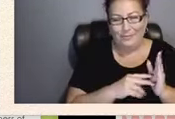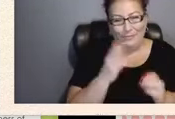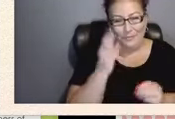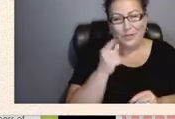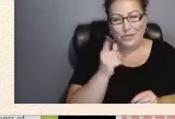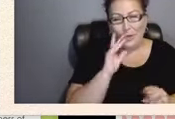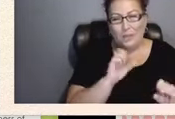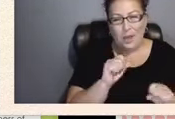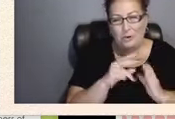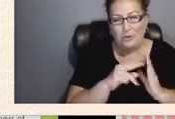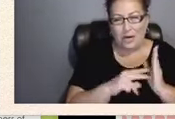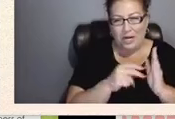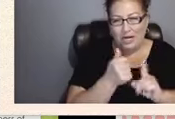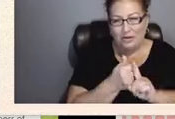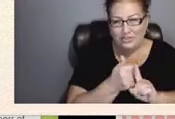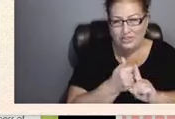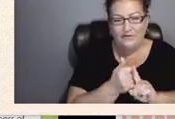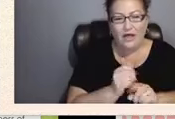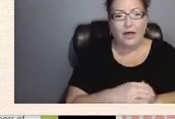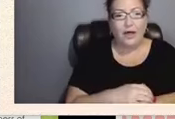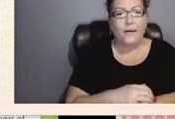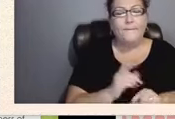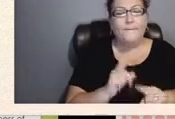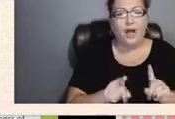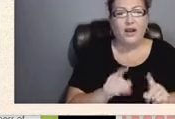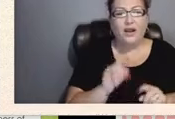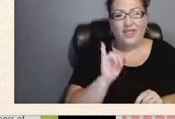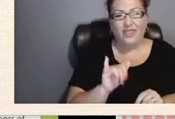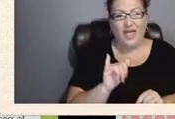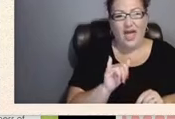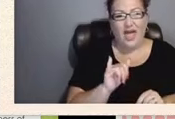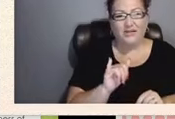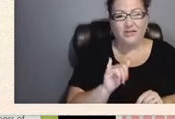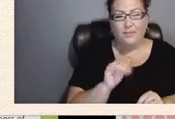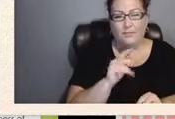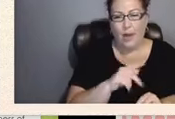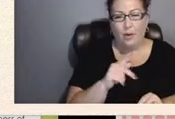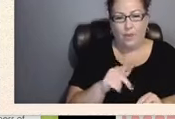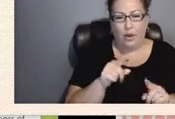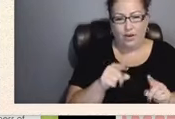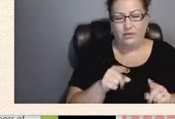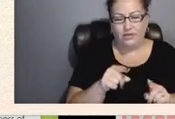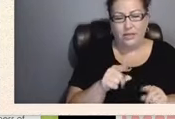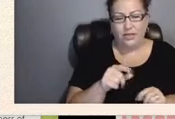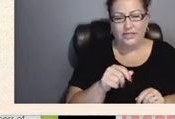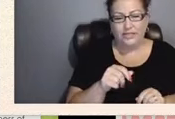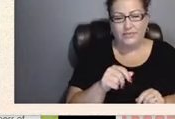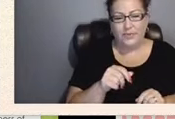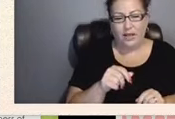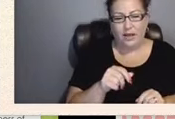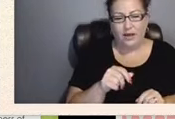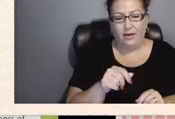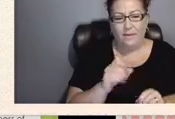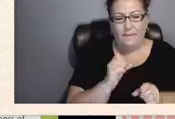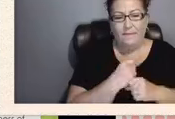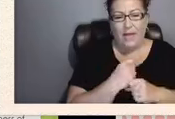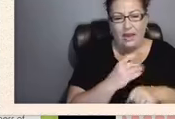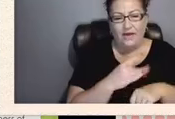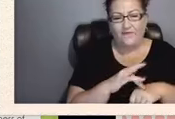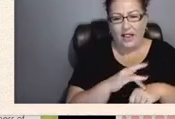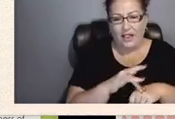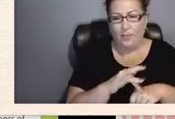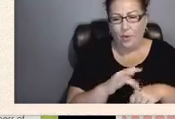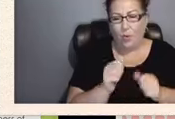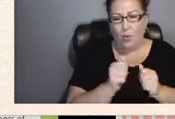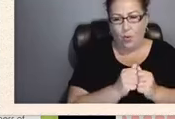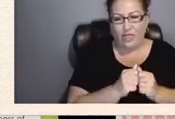it. This whole PowerPoint is being made available with the